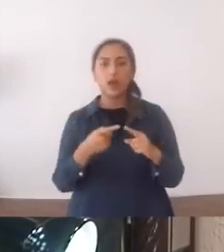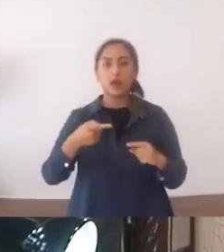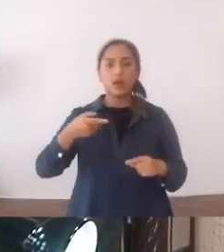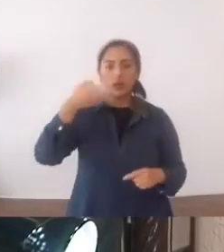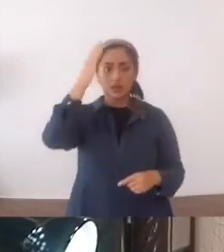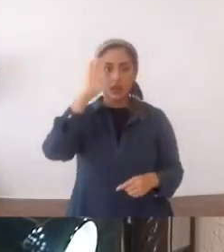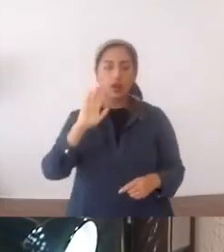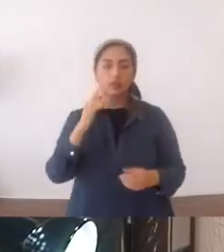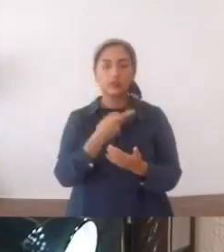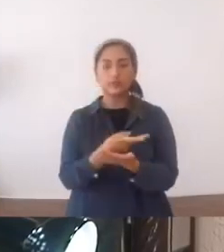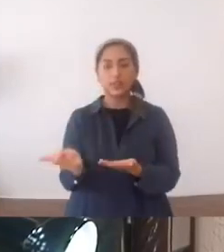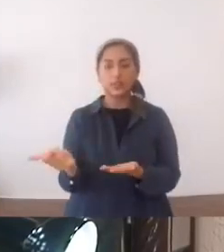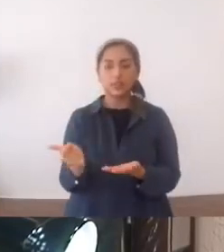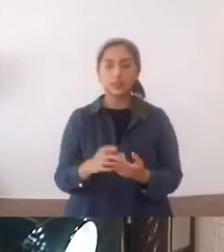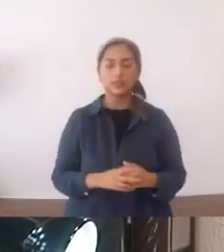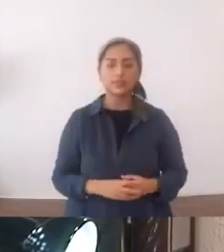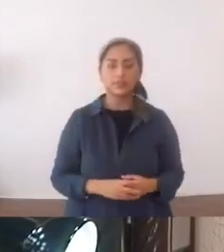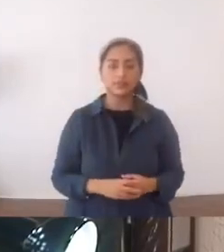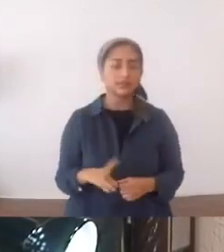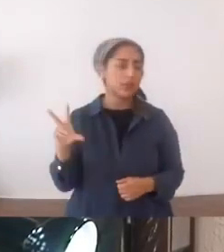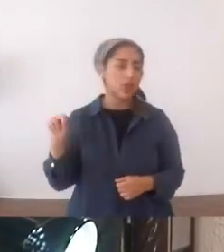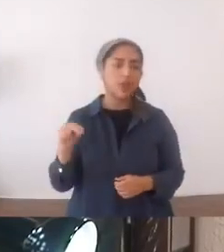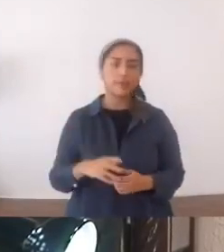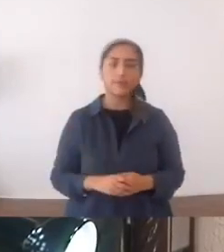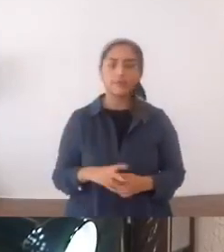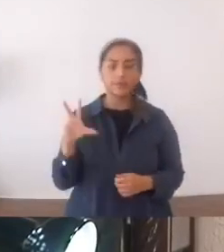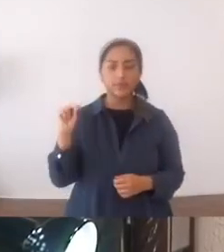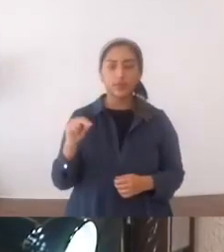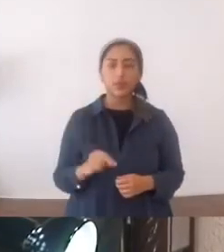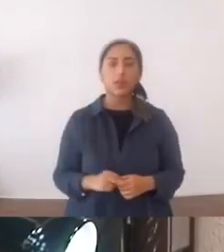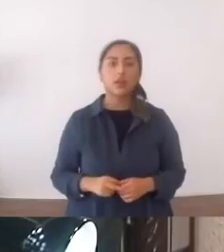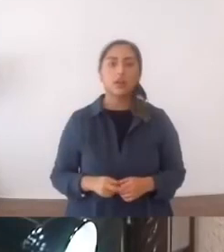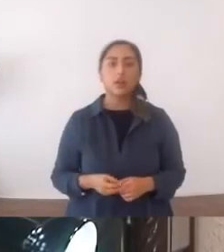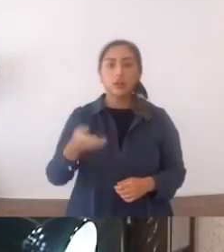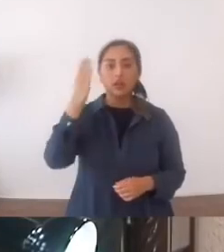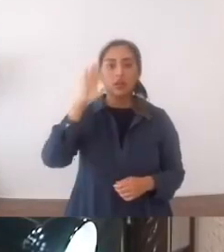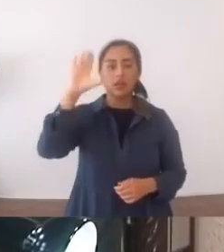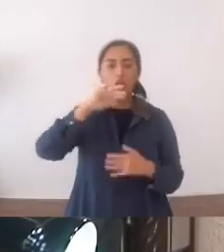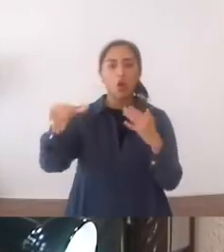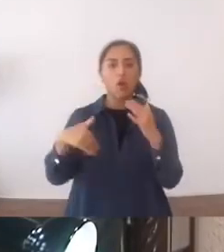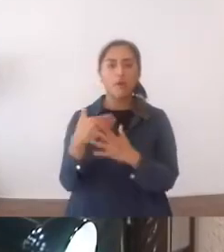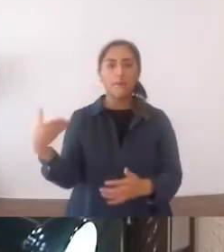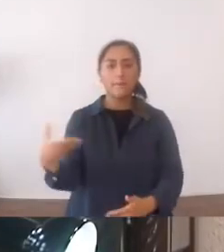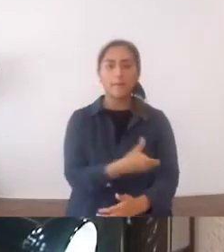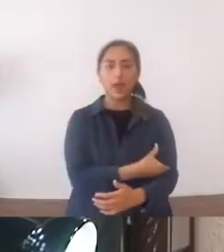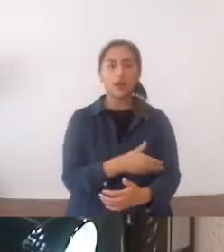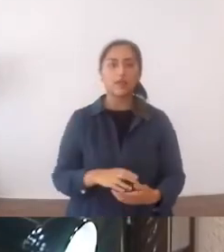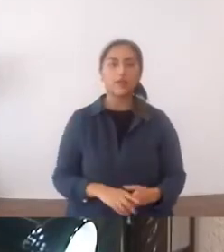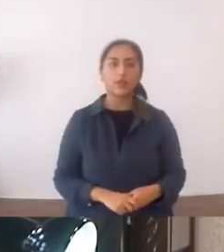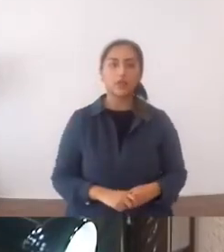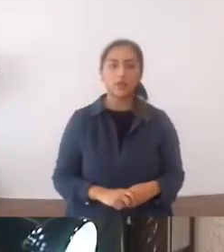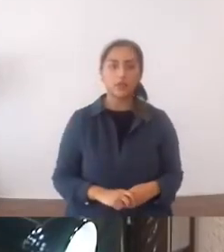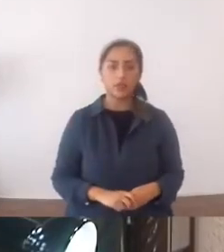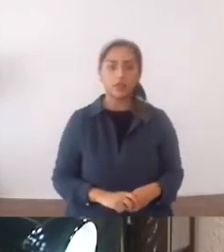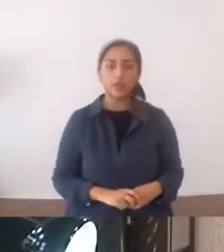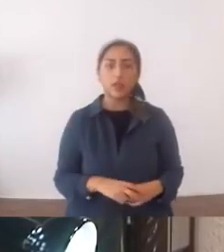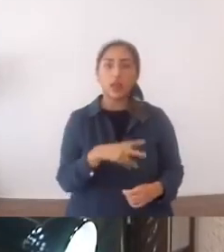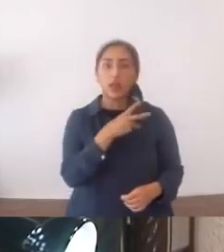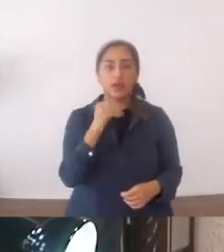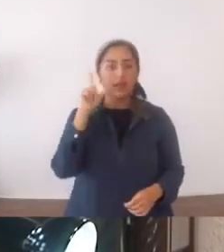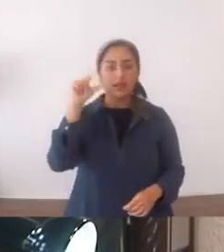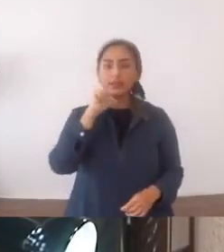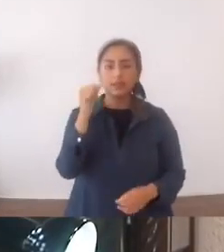rotundo fracaso de Dios. He says that he is the story of the complete failure No, of God. No, no, Elohim no. es el todopoderoso Elohim is